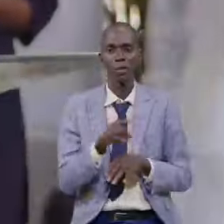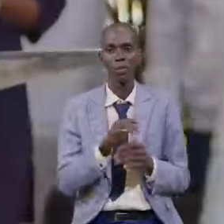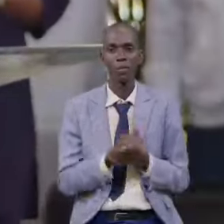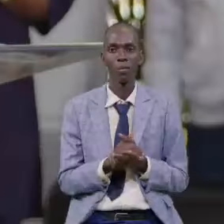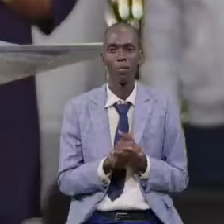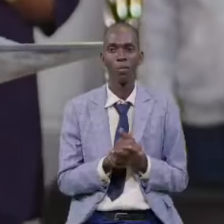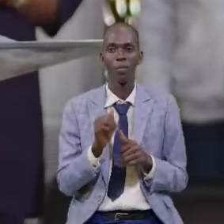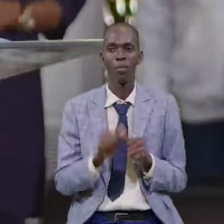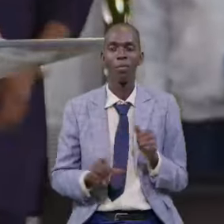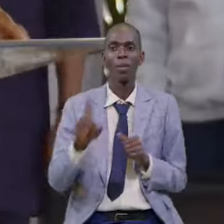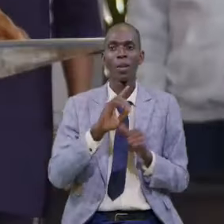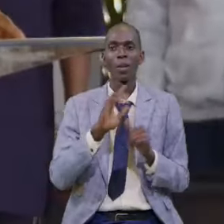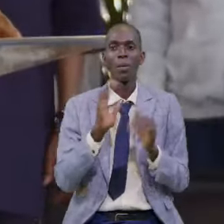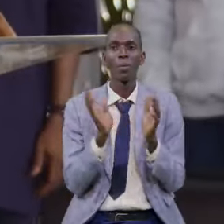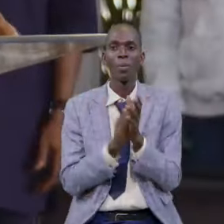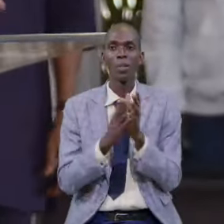be praised the Lord.